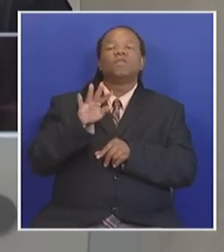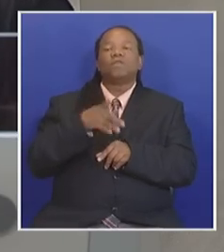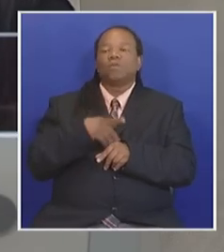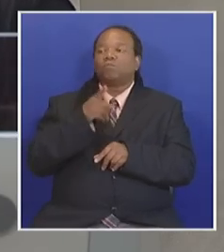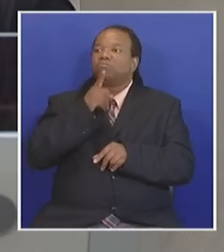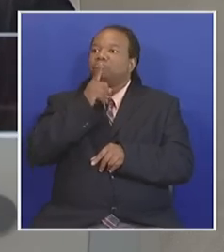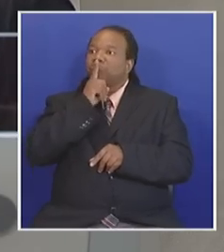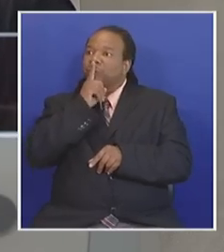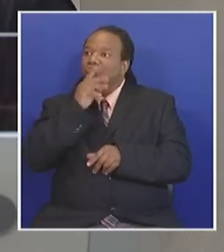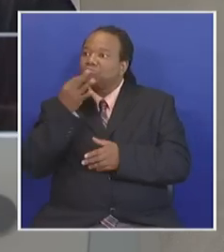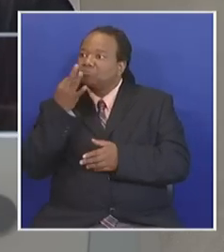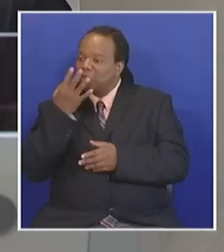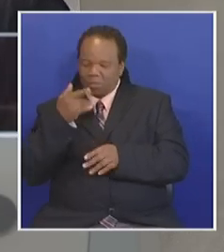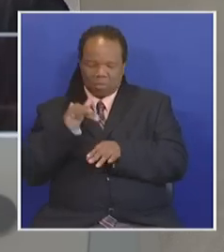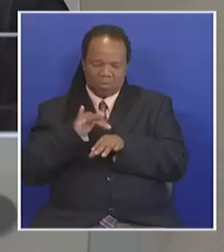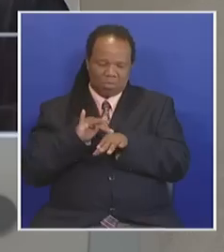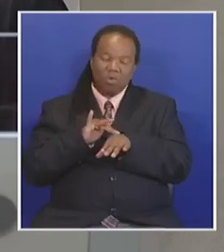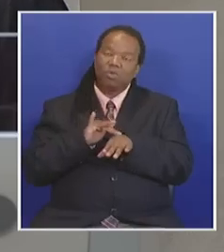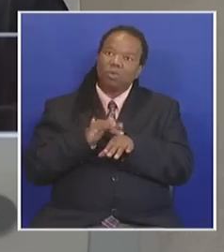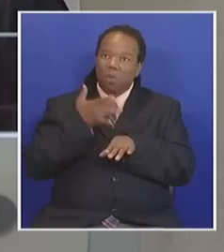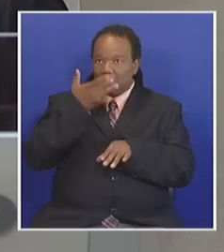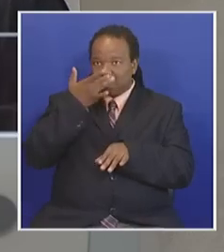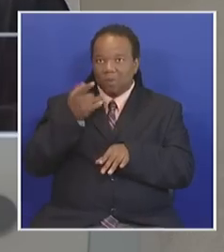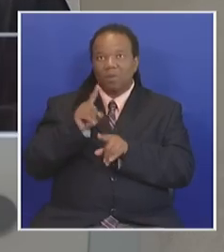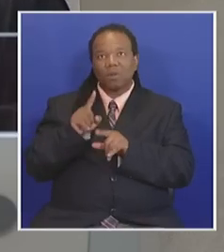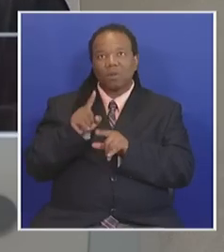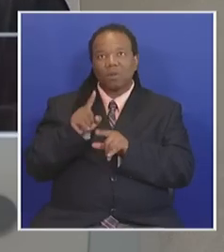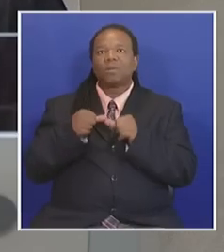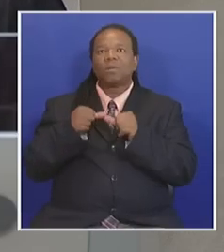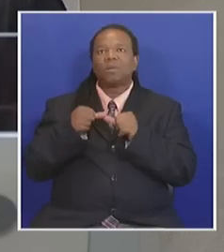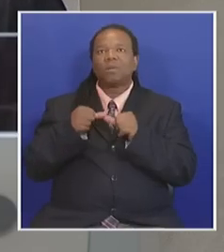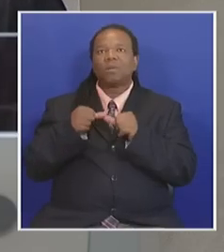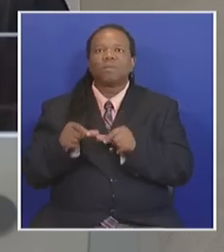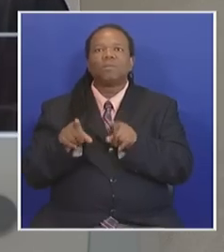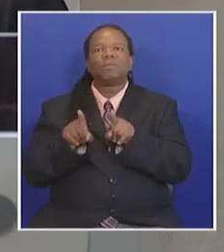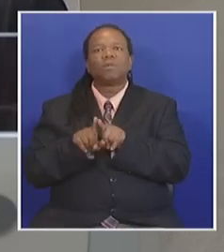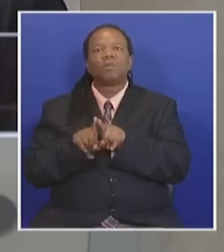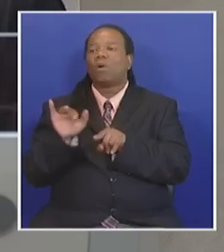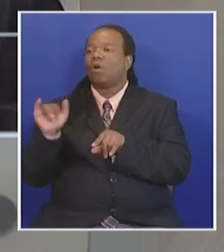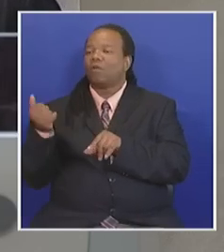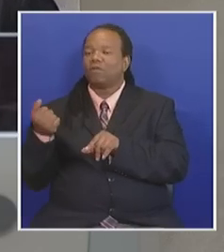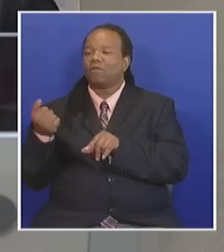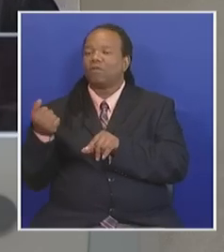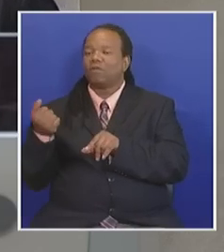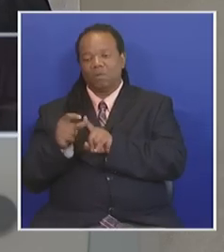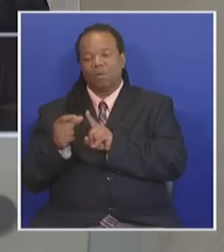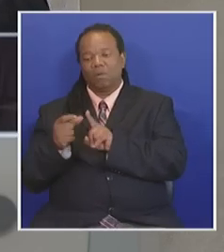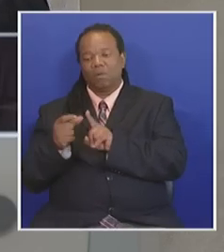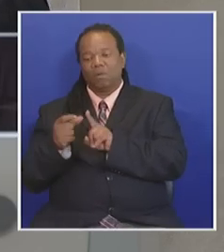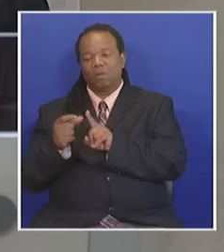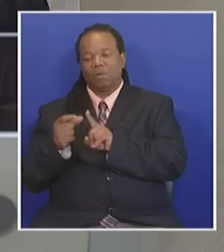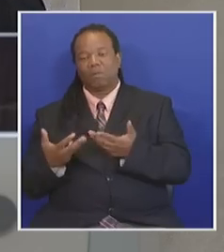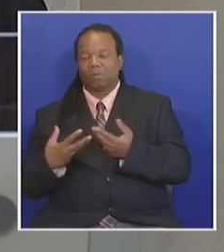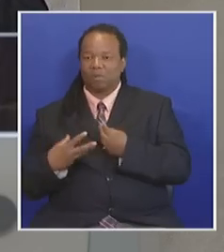against racism and prejudice allows the further entrenchments of a subculture that has no space in our